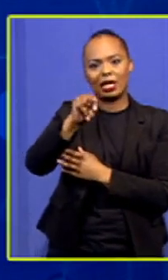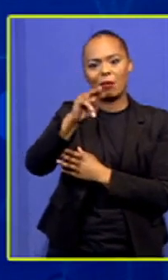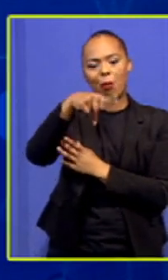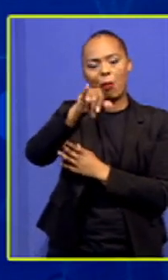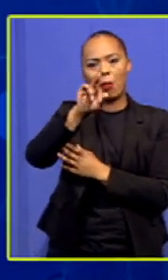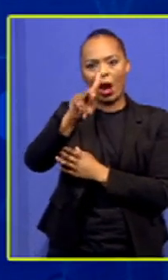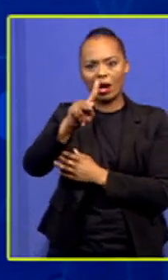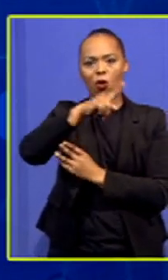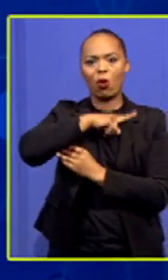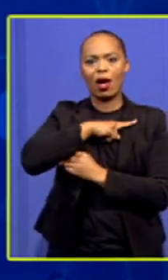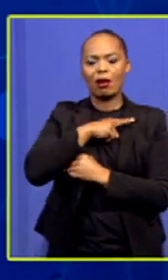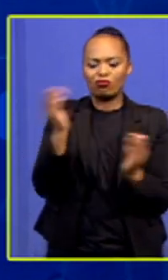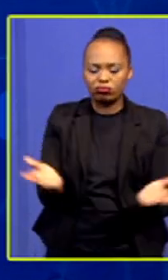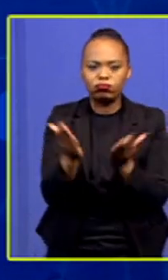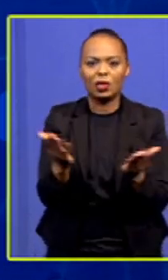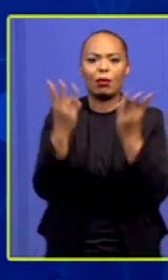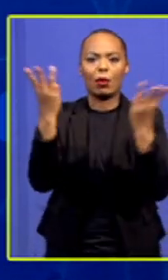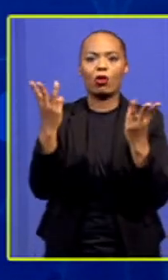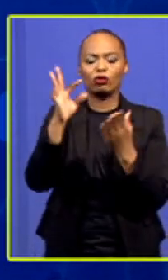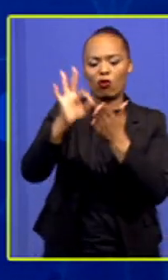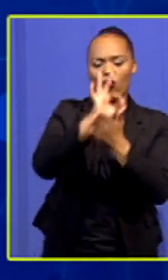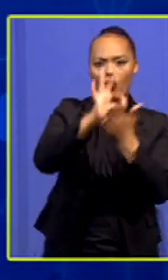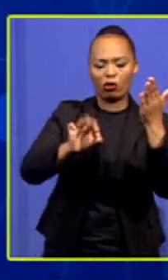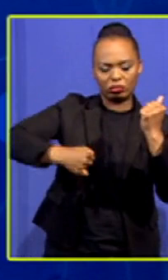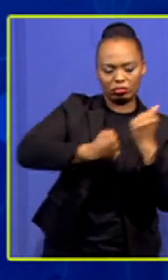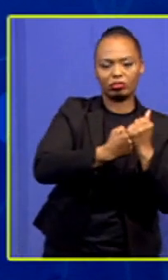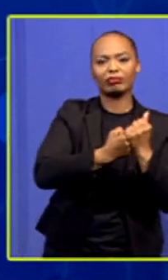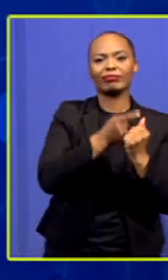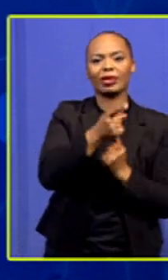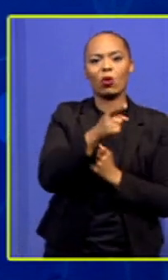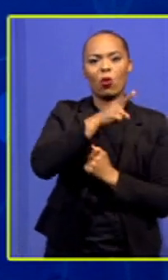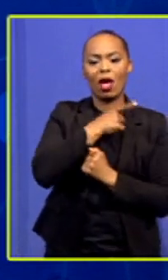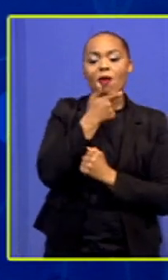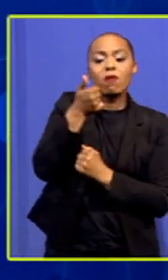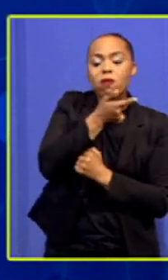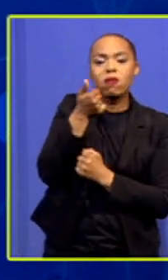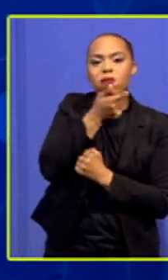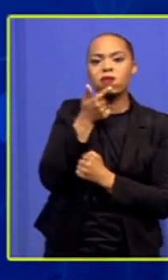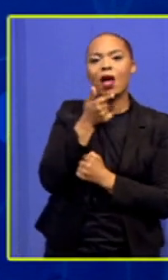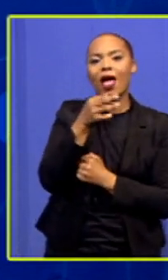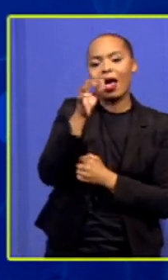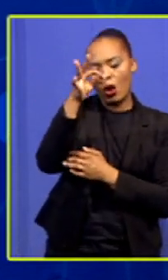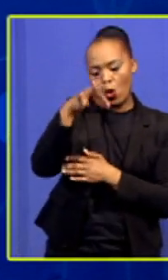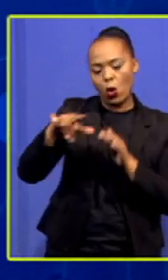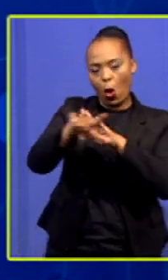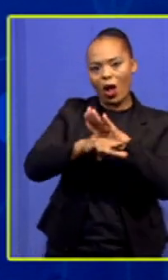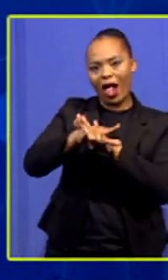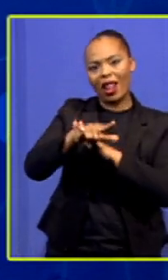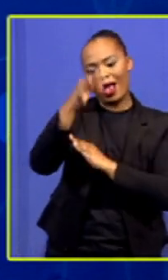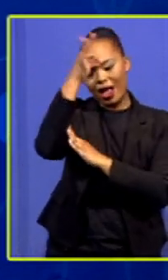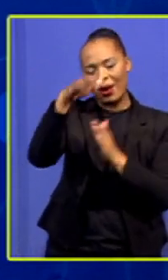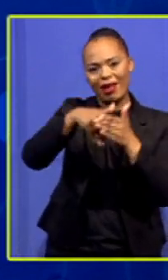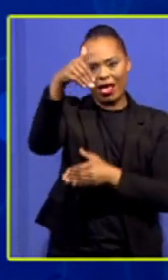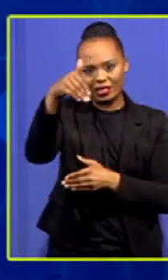give the party a chance to govern ahead of the local government elections on the 1st of November. Reporter Ntlantla Kgatlhane is